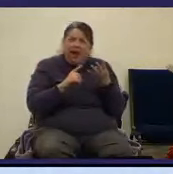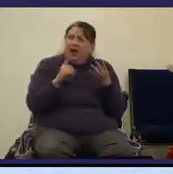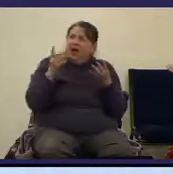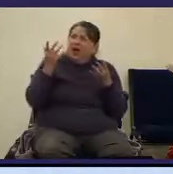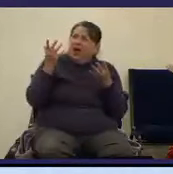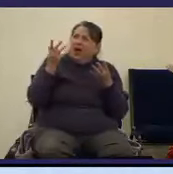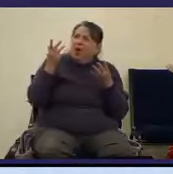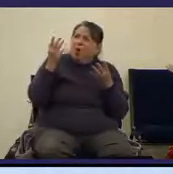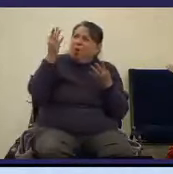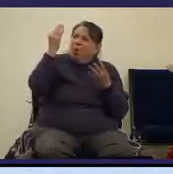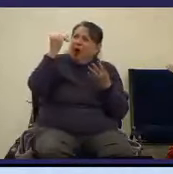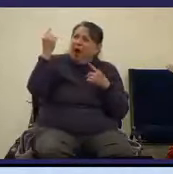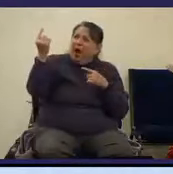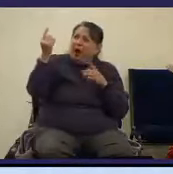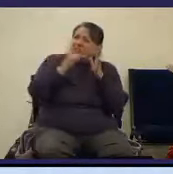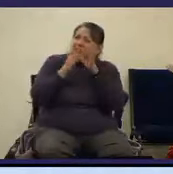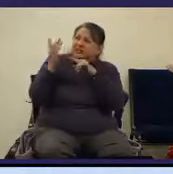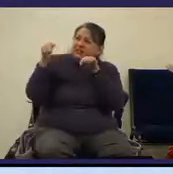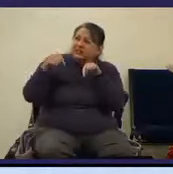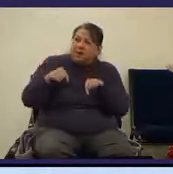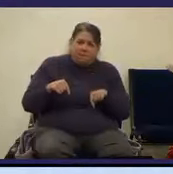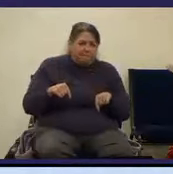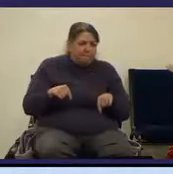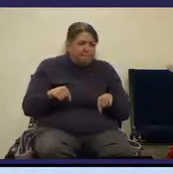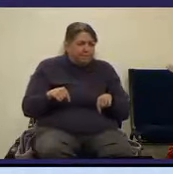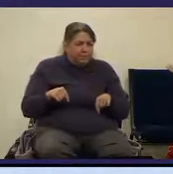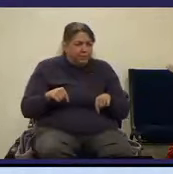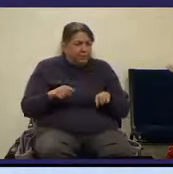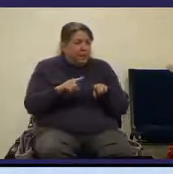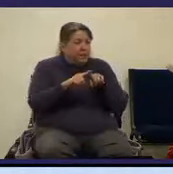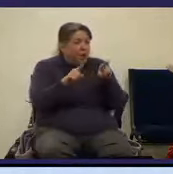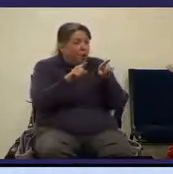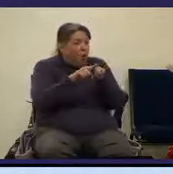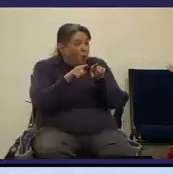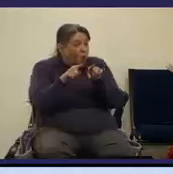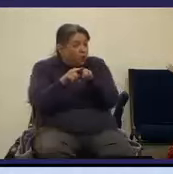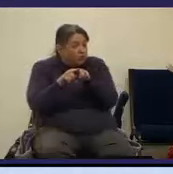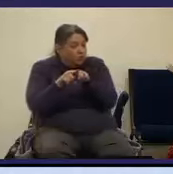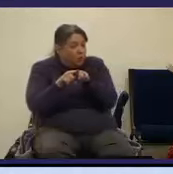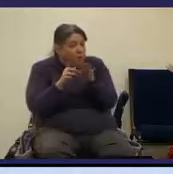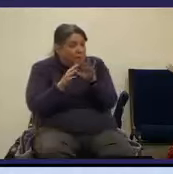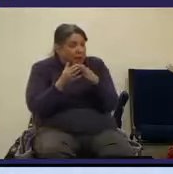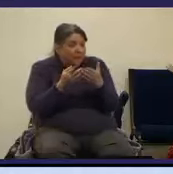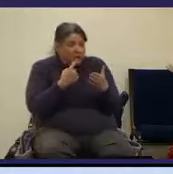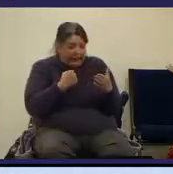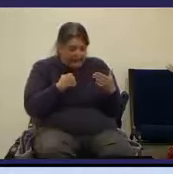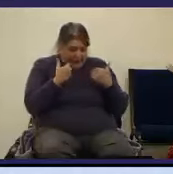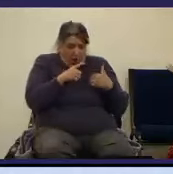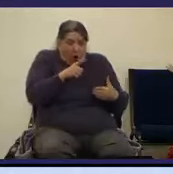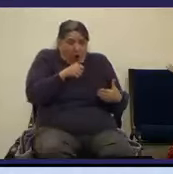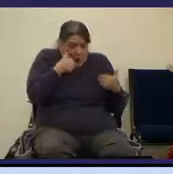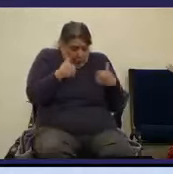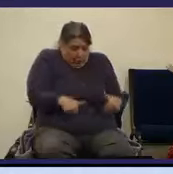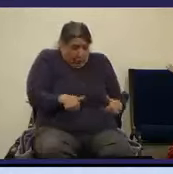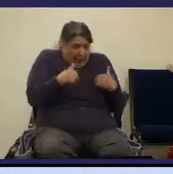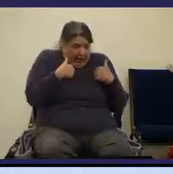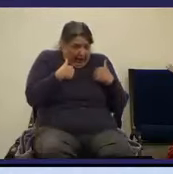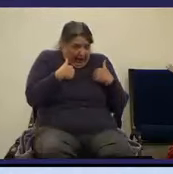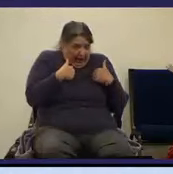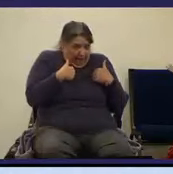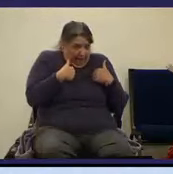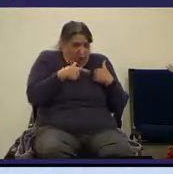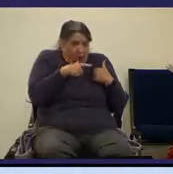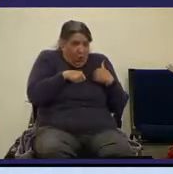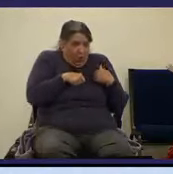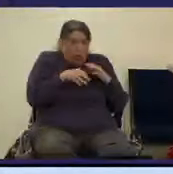he came to do. But don't forget that it also tells you who you are, whose you are, and